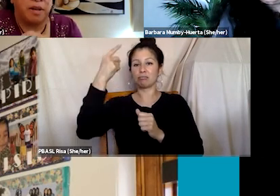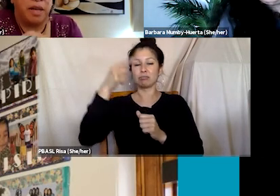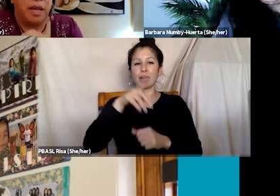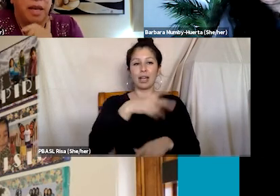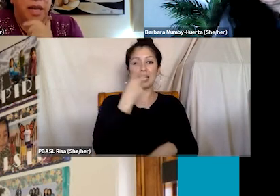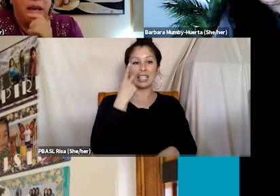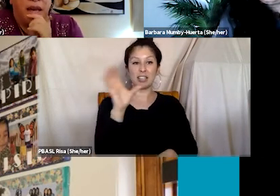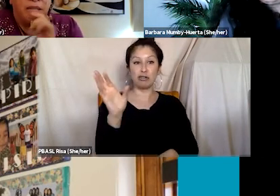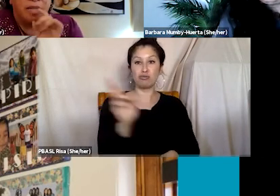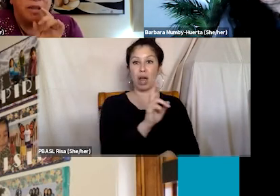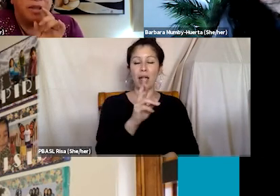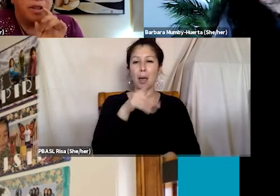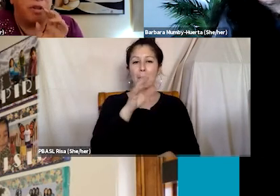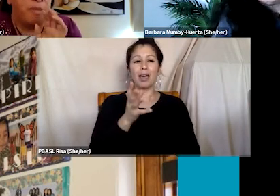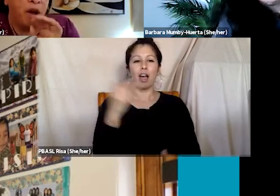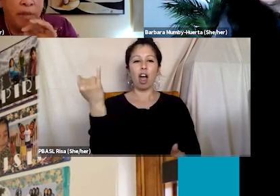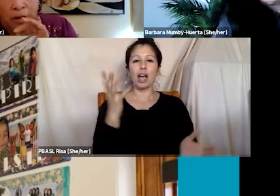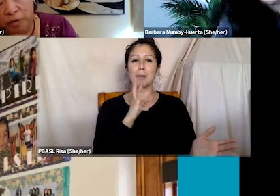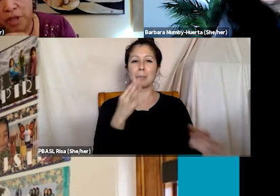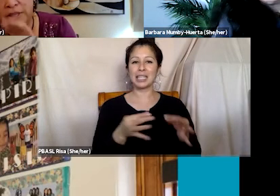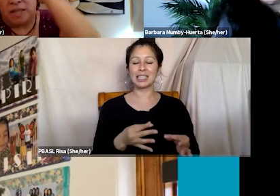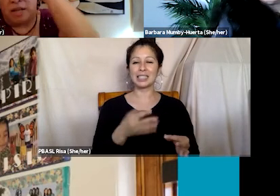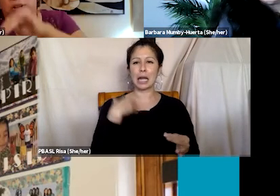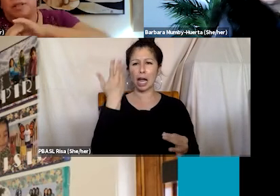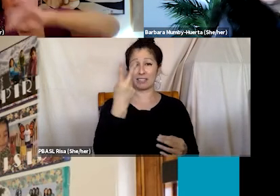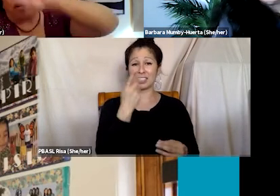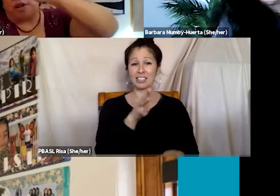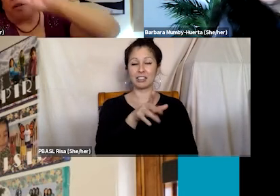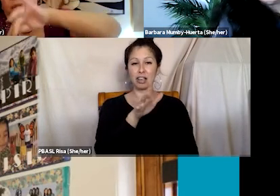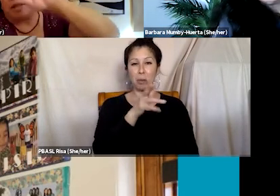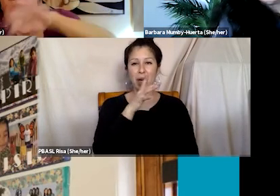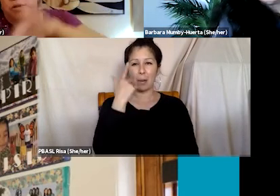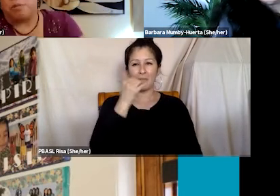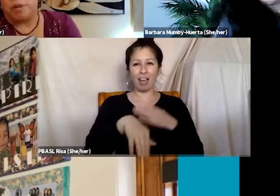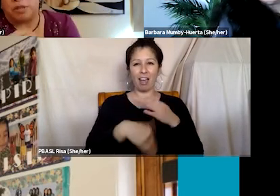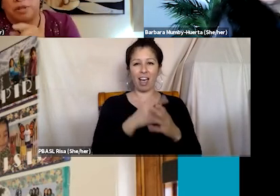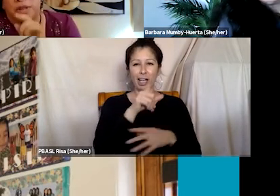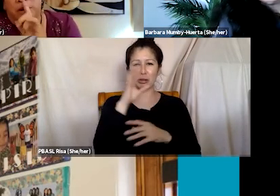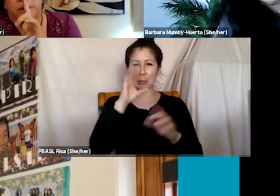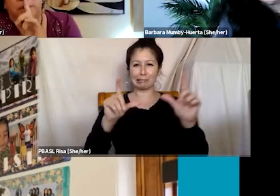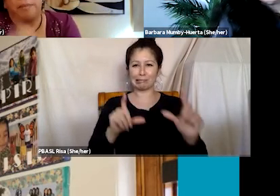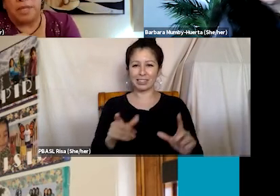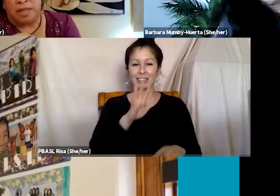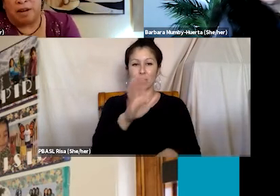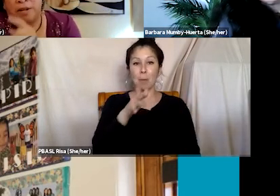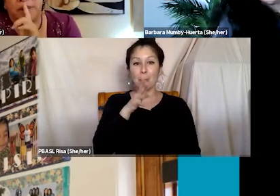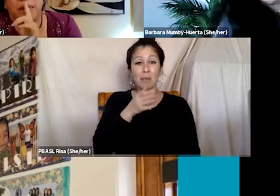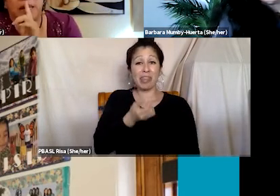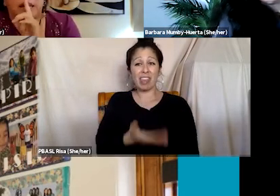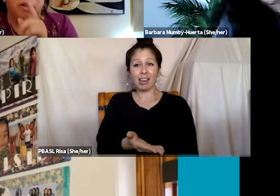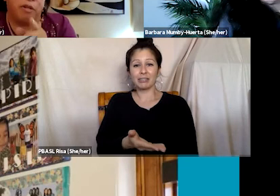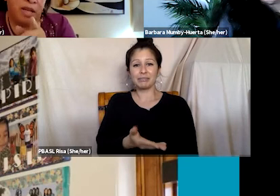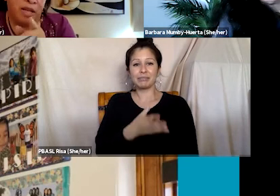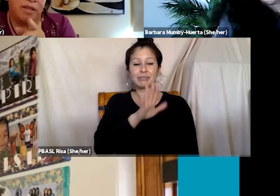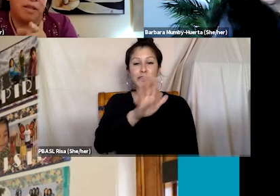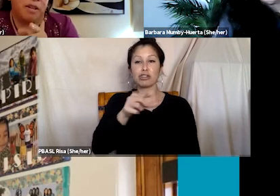talk. And her mom, I don't know if you guys can see her because of our Zoom pictures. Her mom is there. And